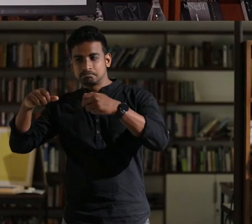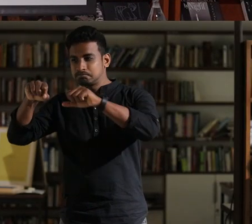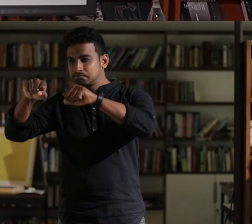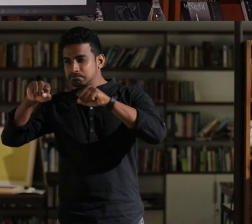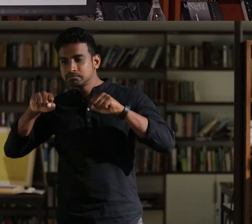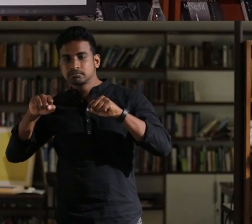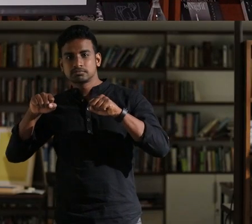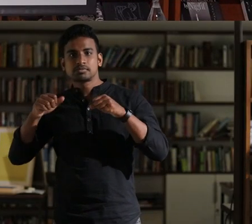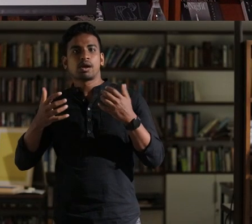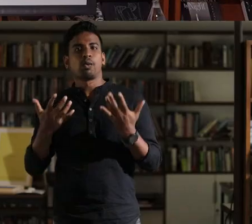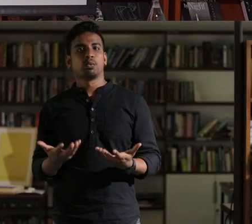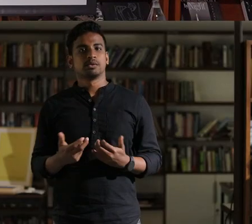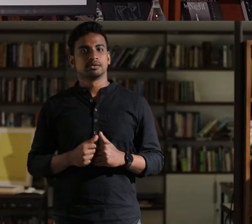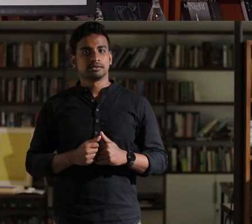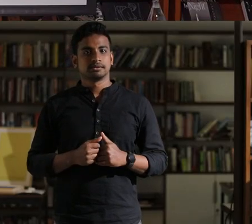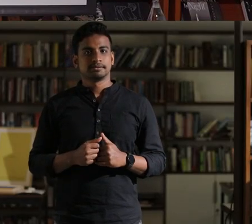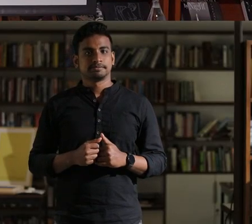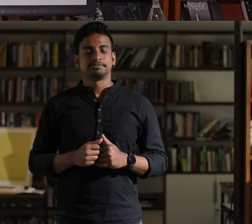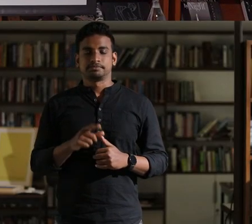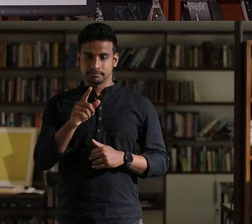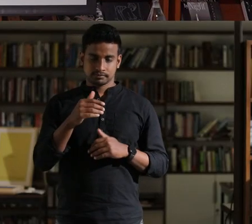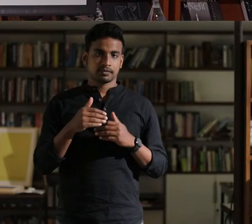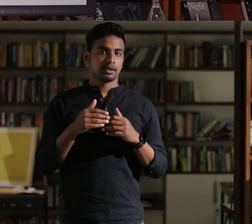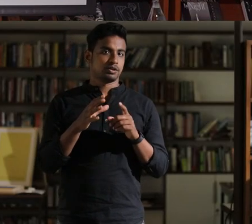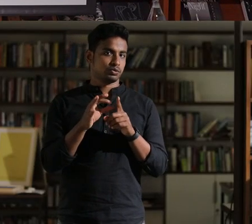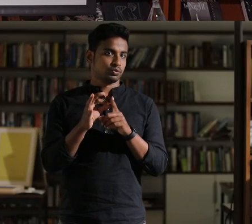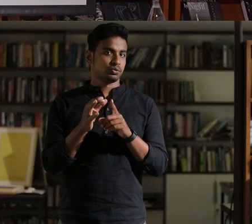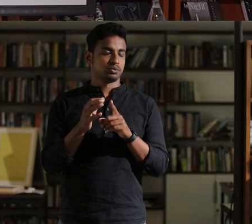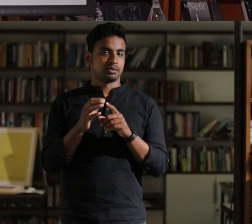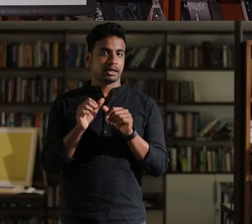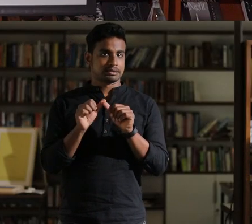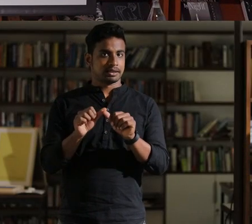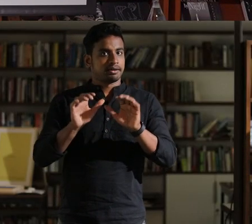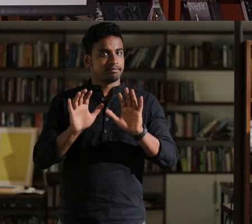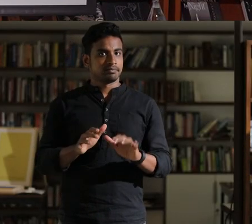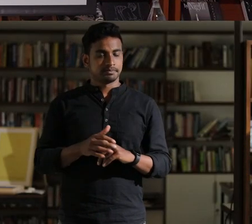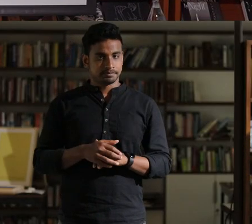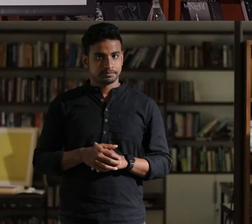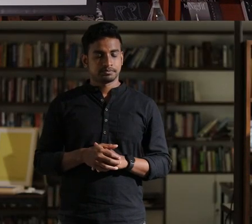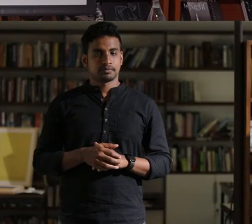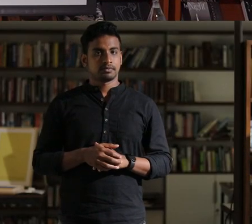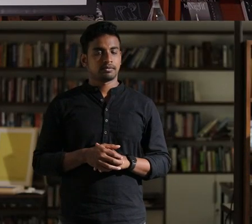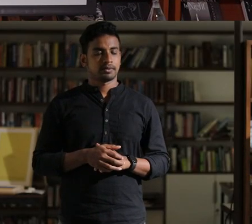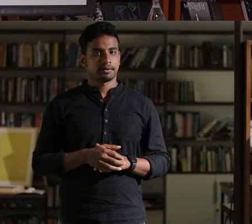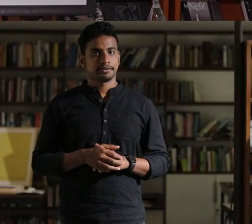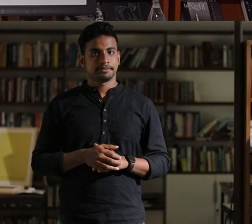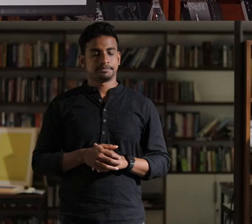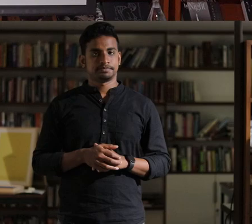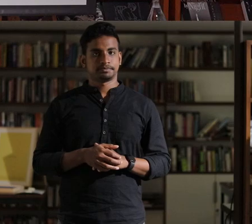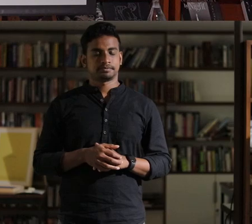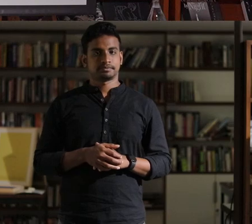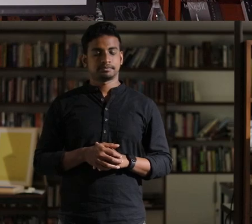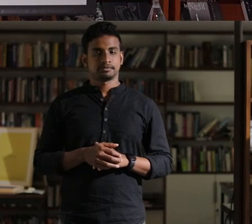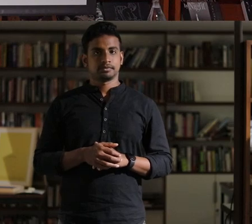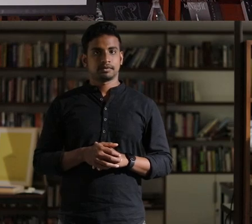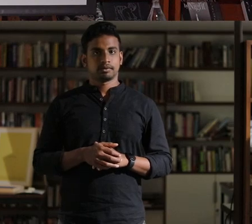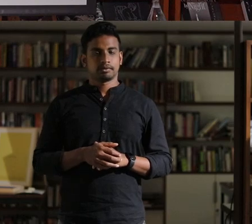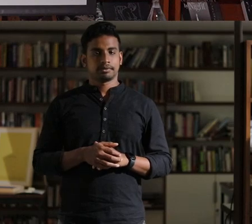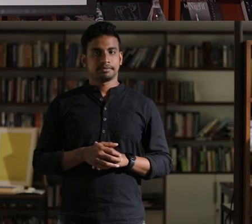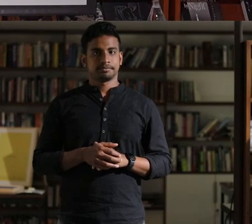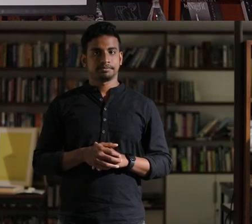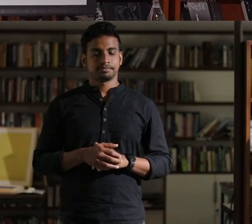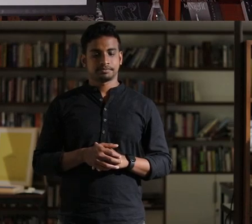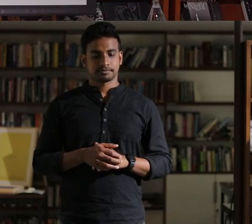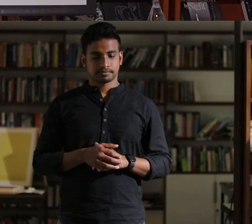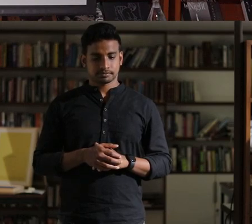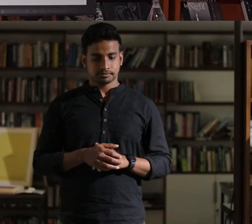In order to do this, I have kind of gone through a journey which is